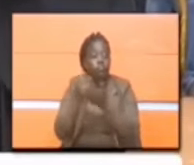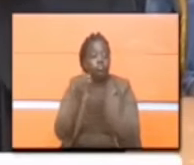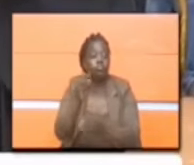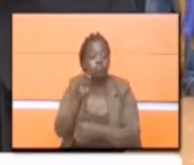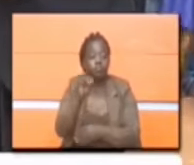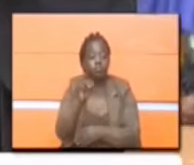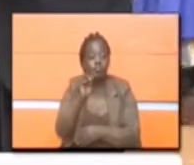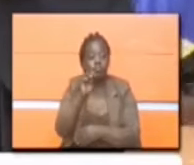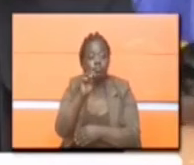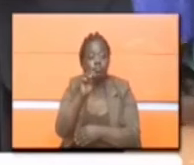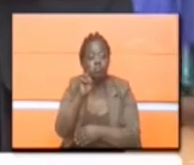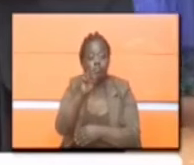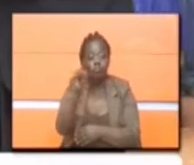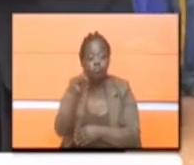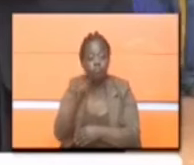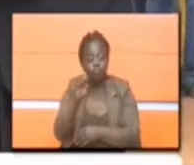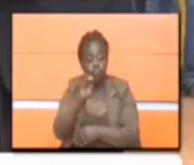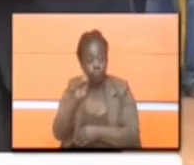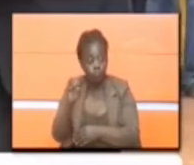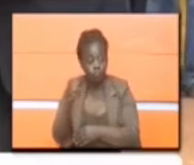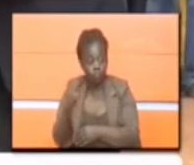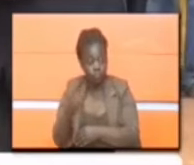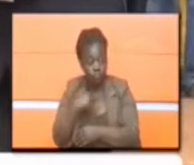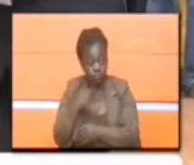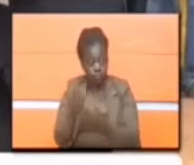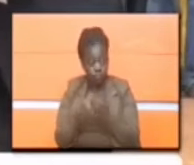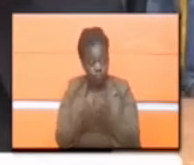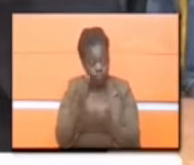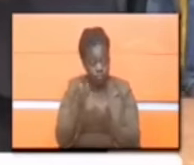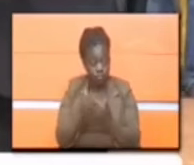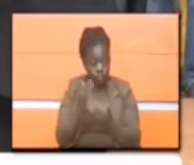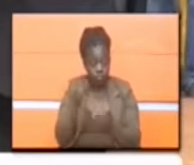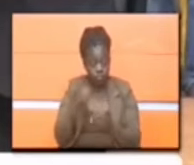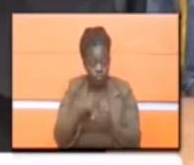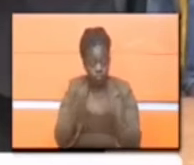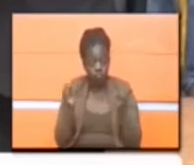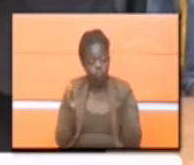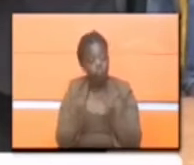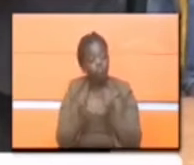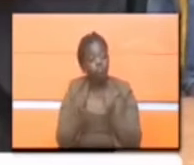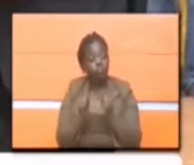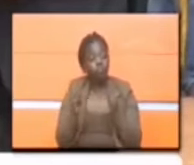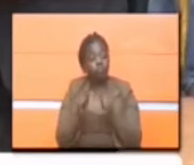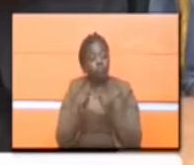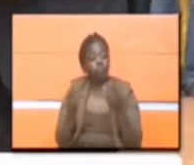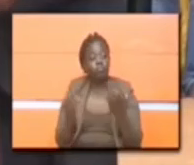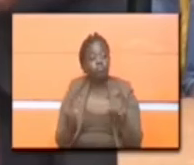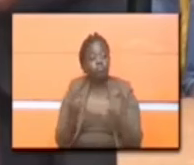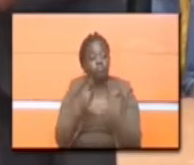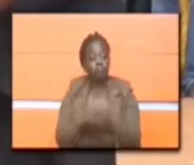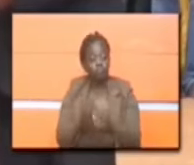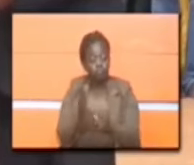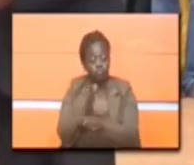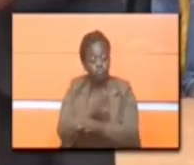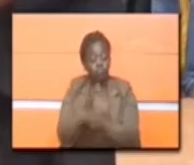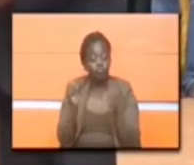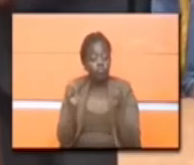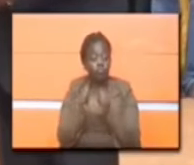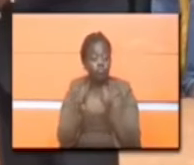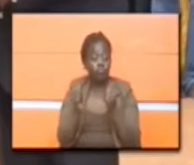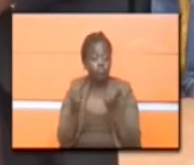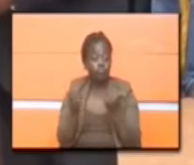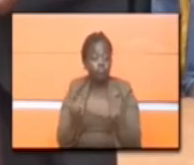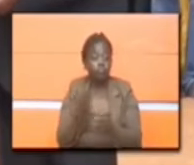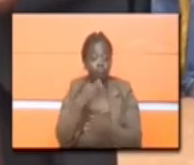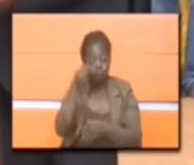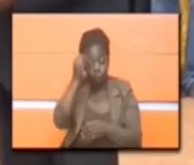Muzeyi. Muzeyi yemulabiridde mu bulwadde ne bwali nga tannalwala. We want you to take